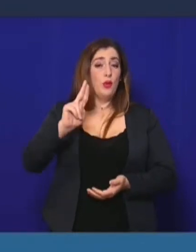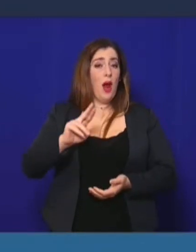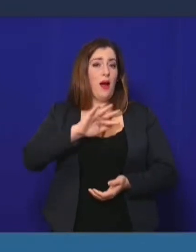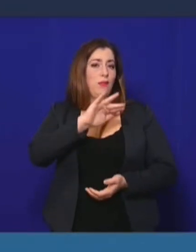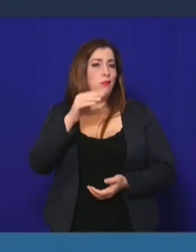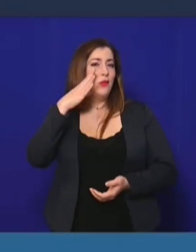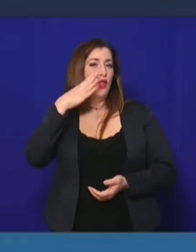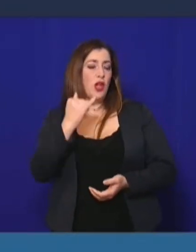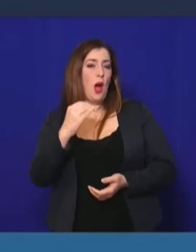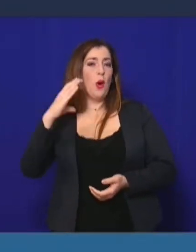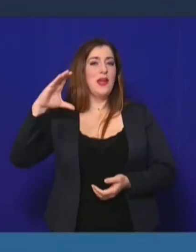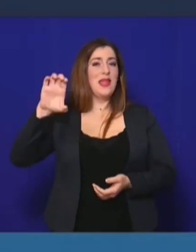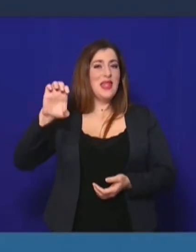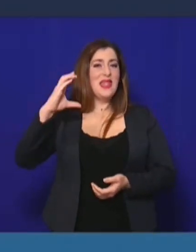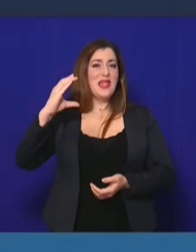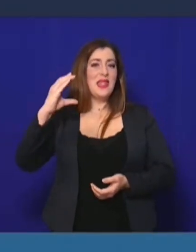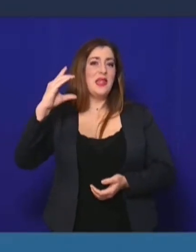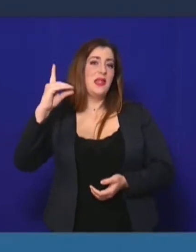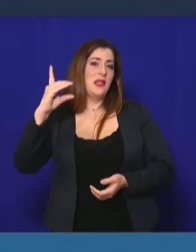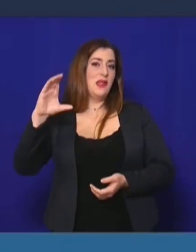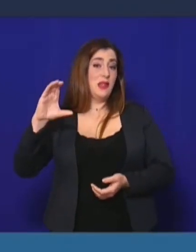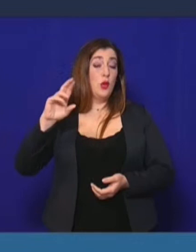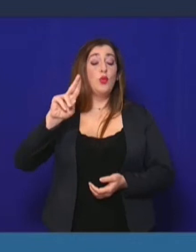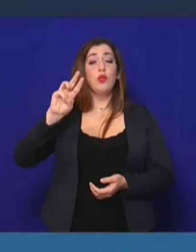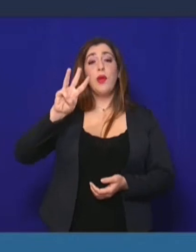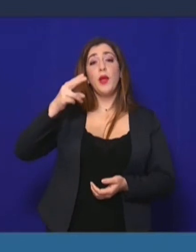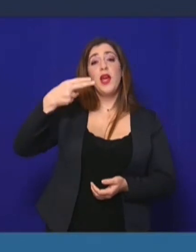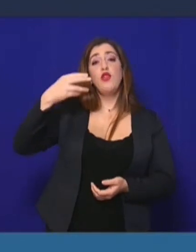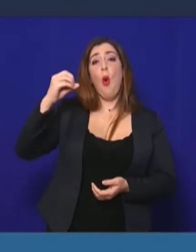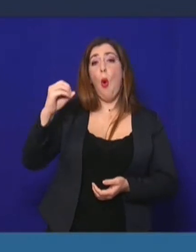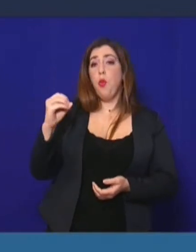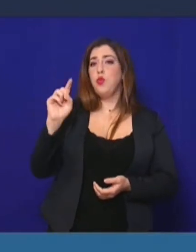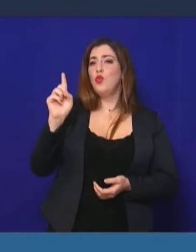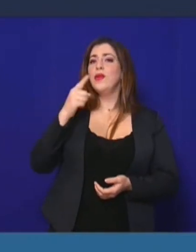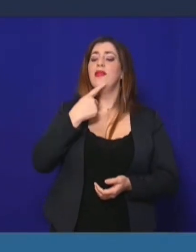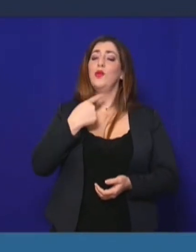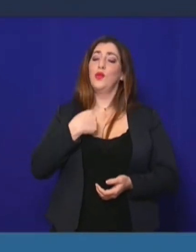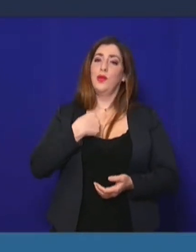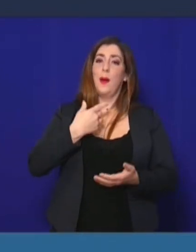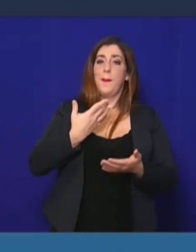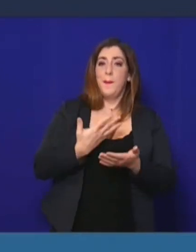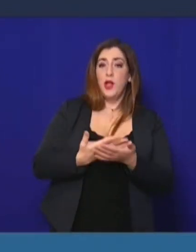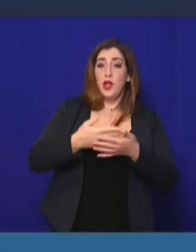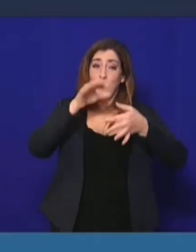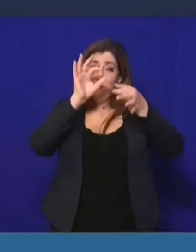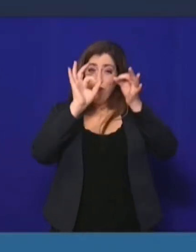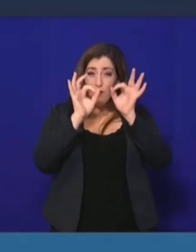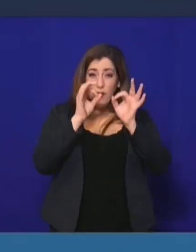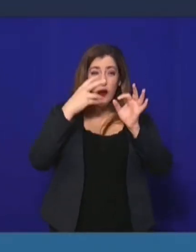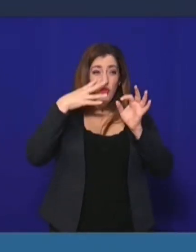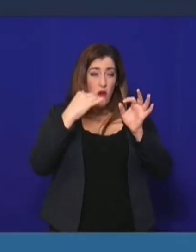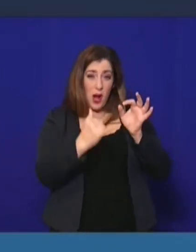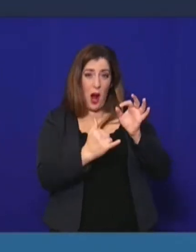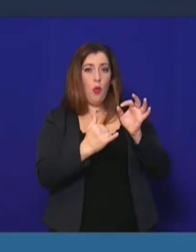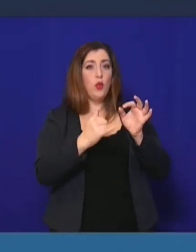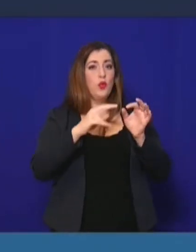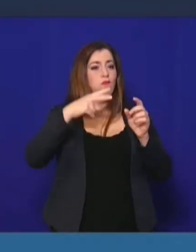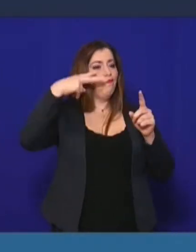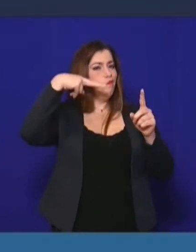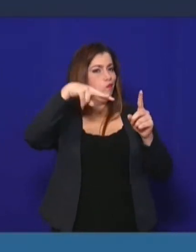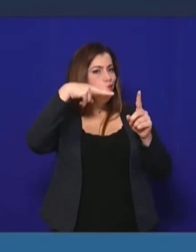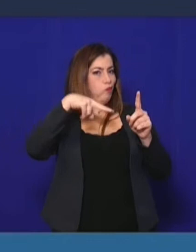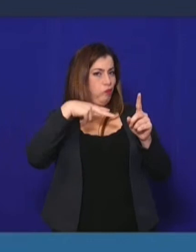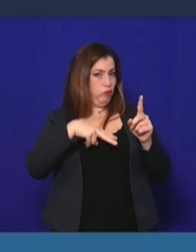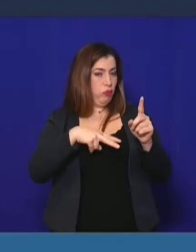anke WHO konna qegħdin saħaħna aktar genetic sequencing tagħna speċjalment f'dawk il-każijiet li kienu